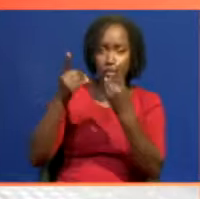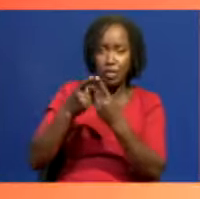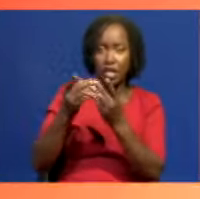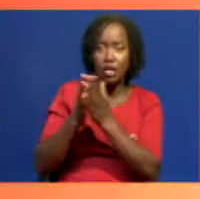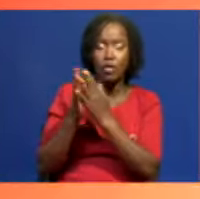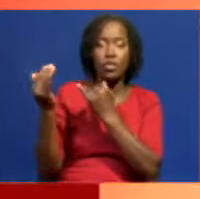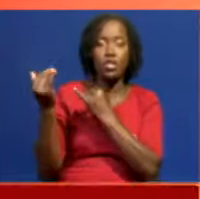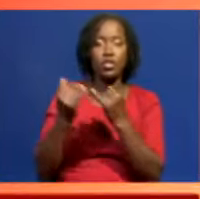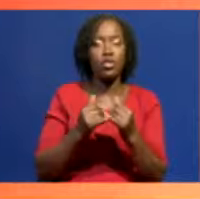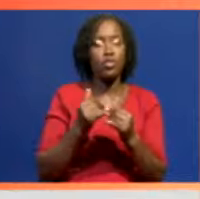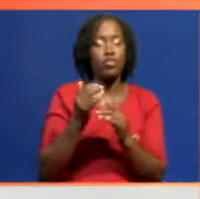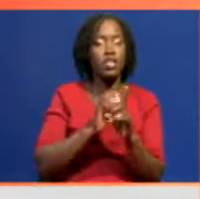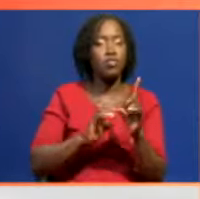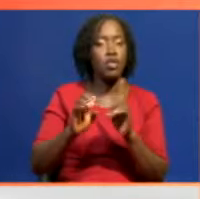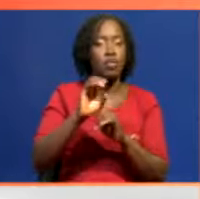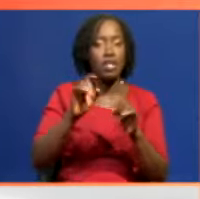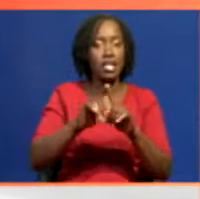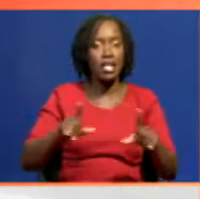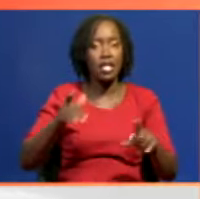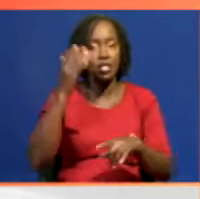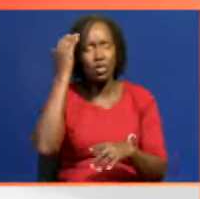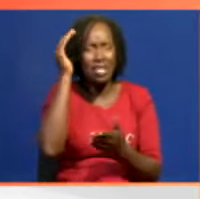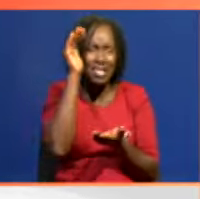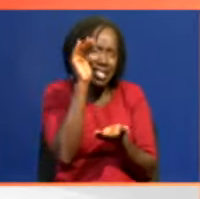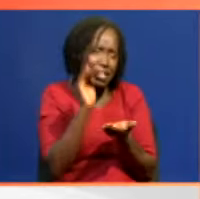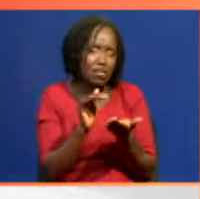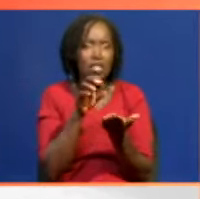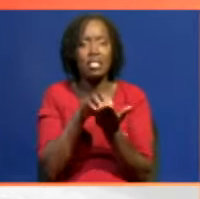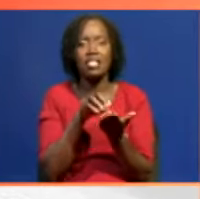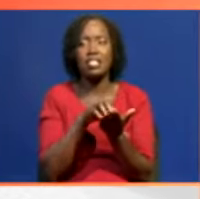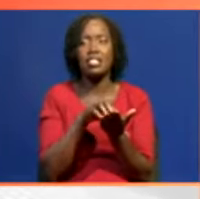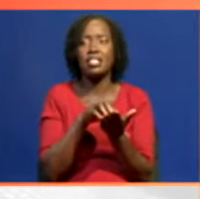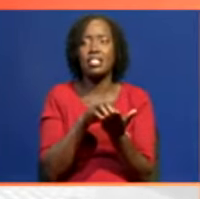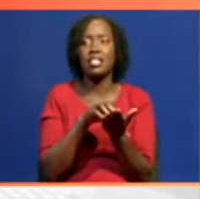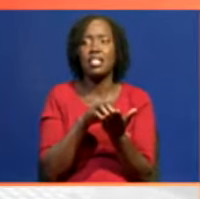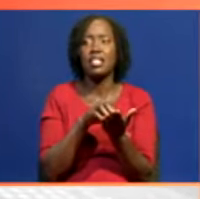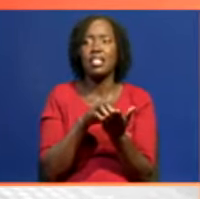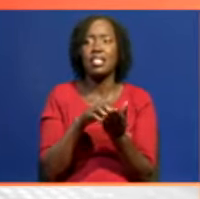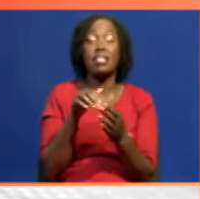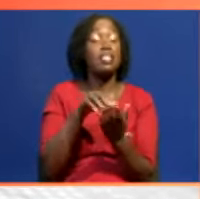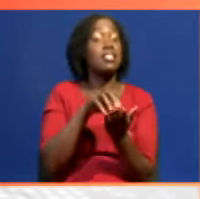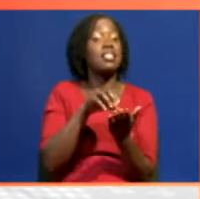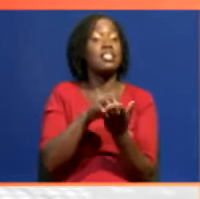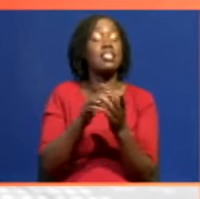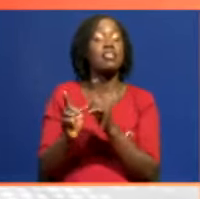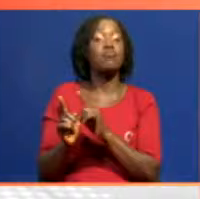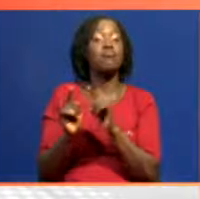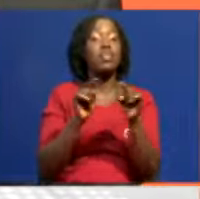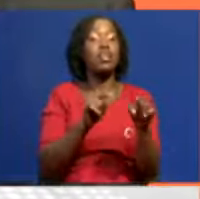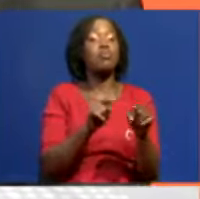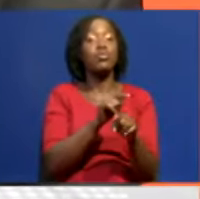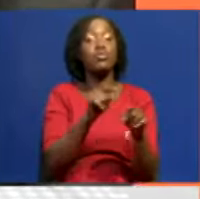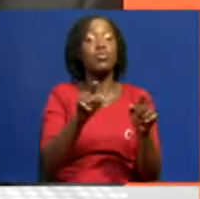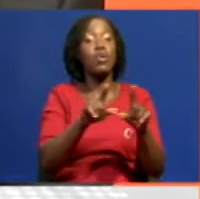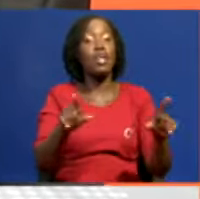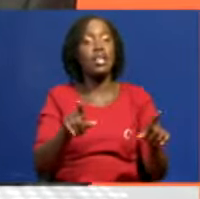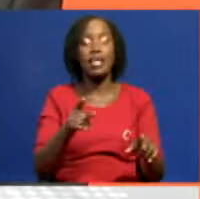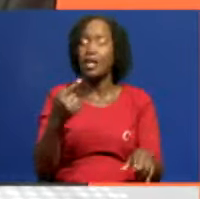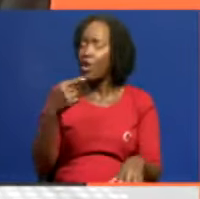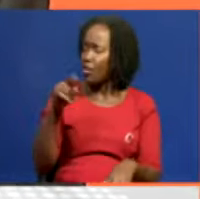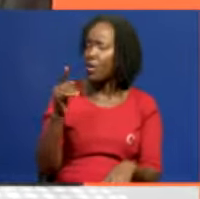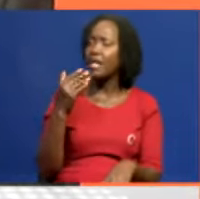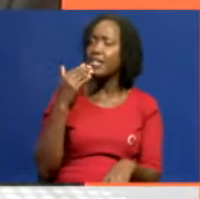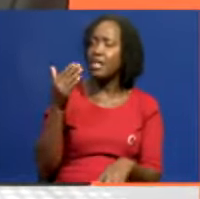of the Environment and Lands Court, has it even reduced the case backlog in terms of cases that comes in terms of land? All right. Thank you very